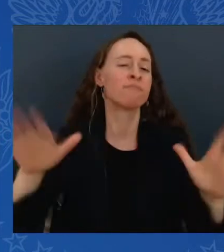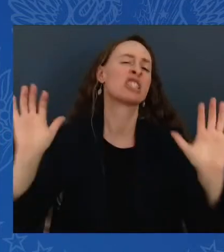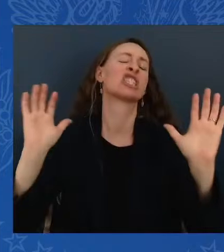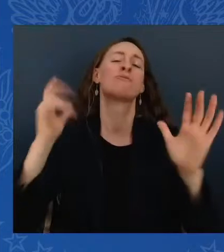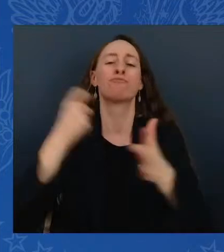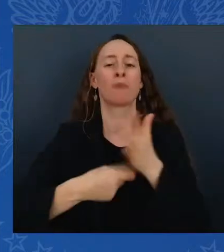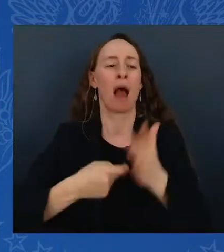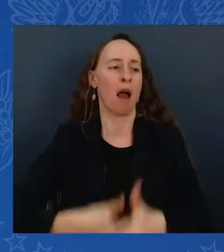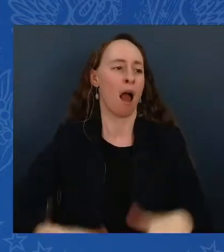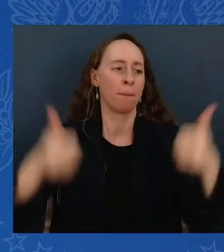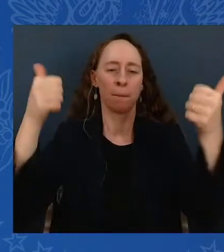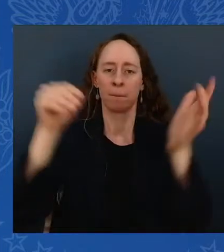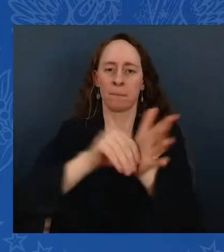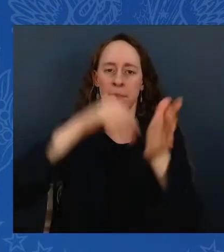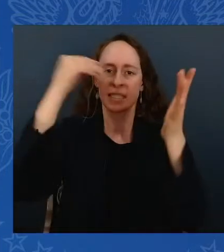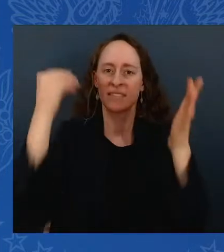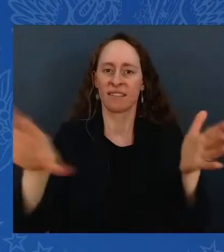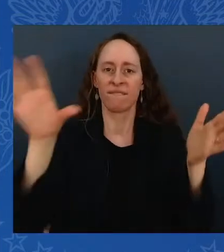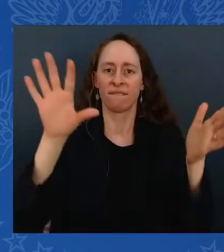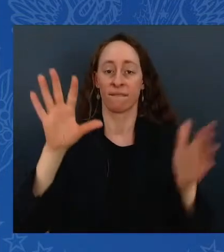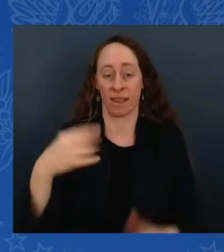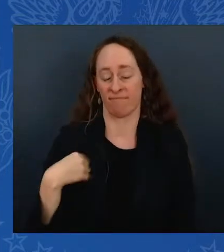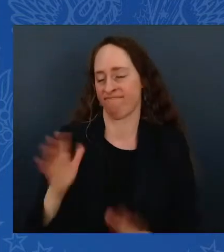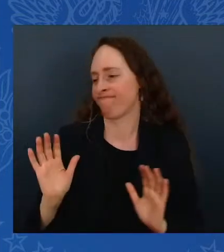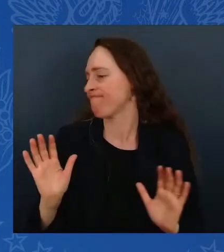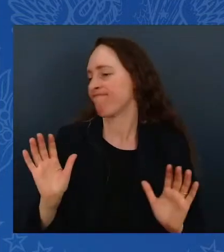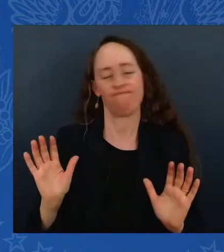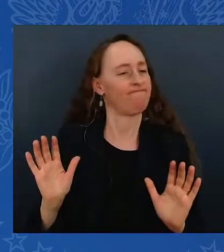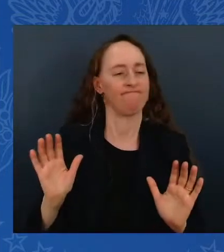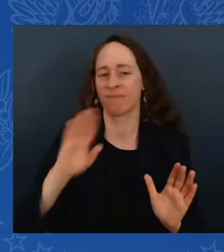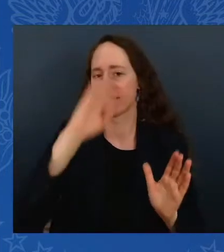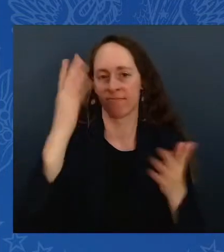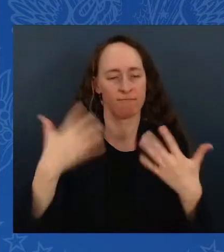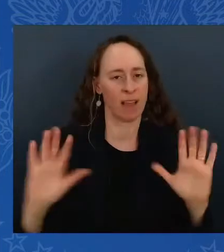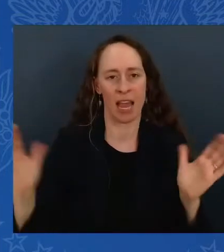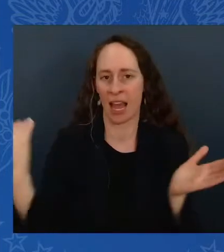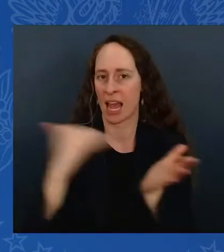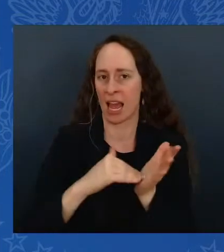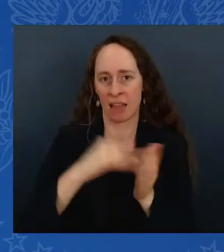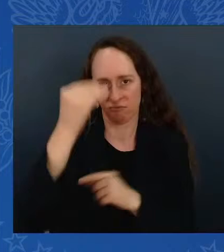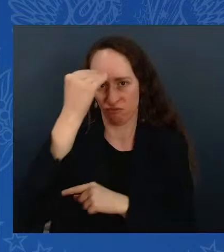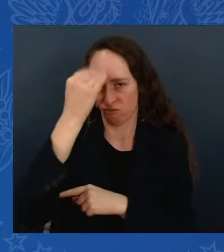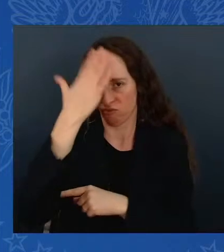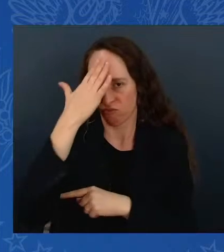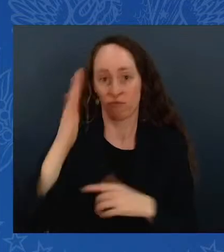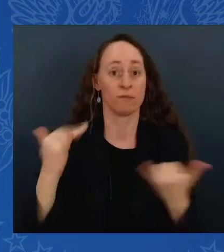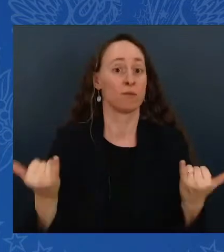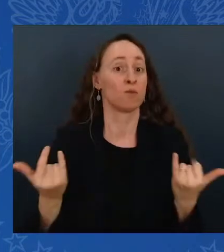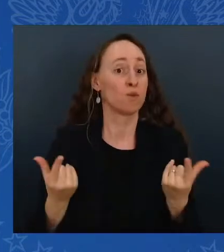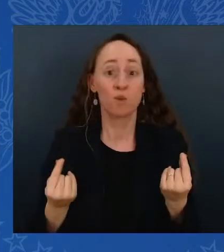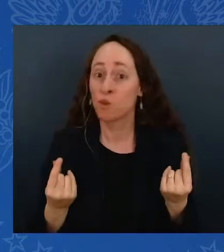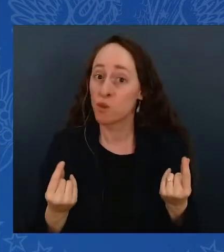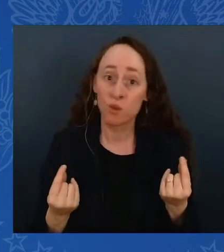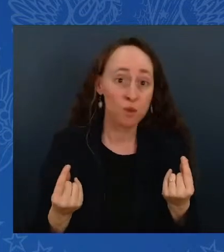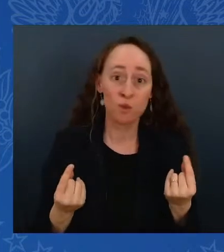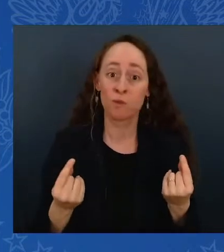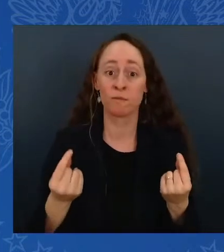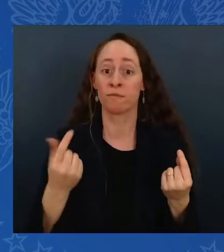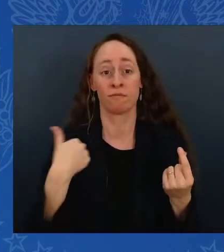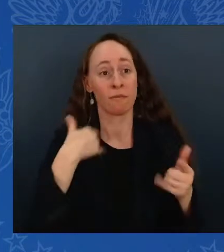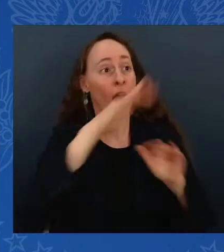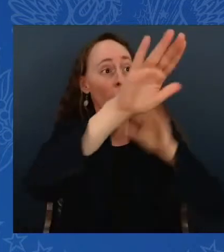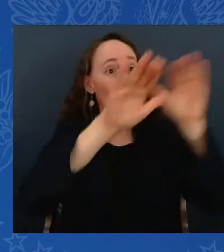ways to strengthen our supply chain is to make sure the supply chain starts in America. Starts in